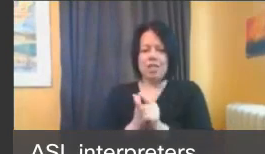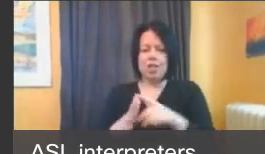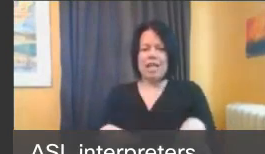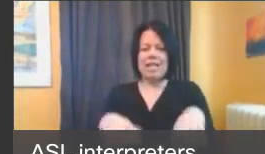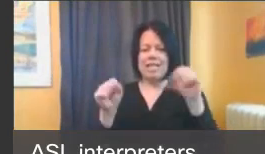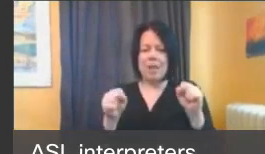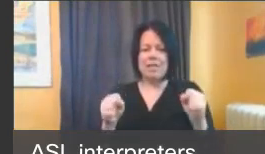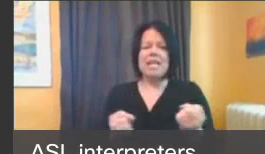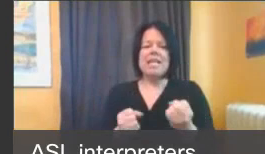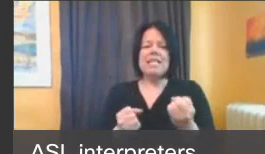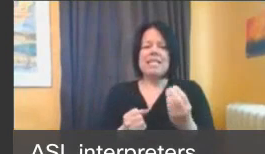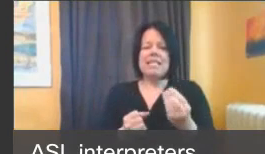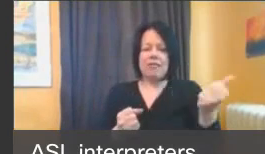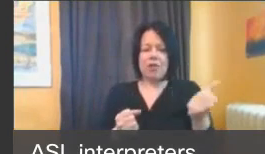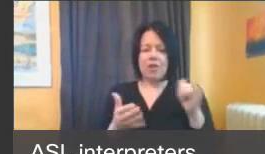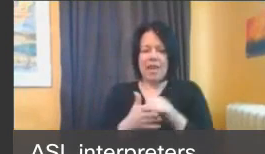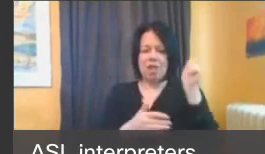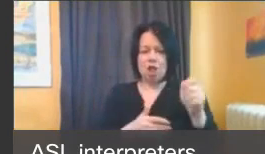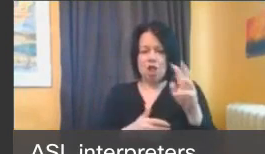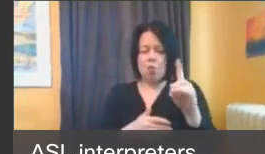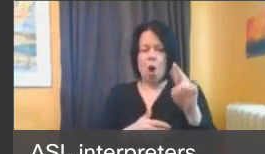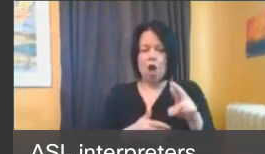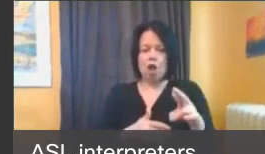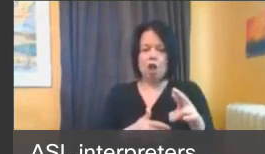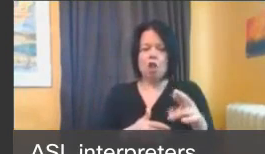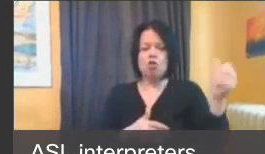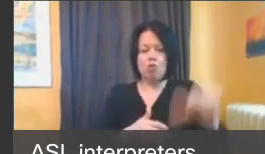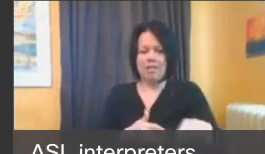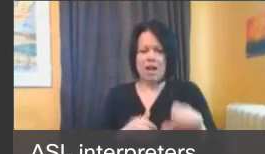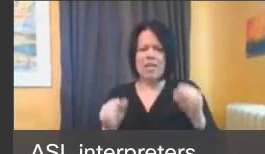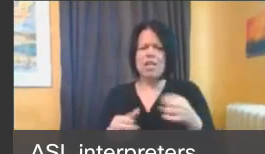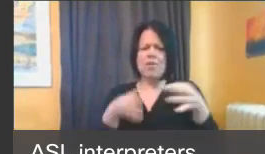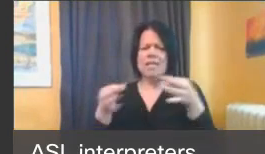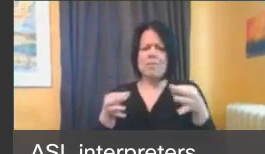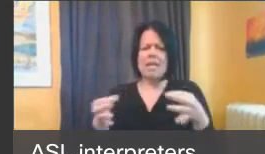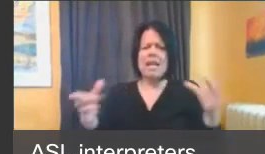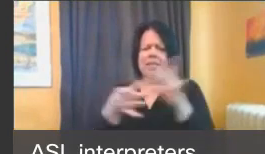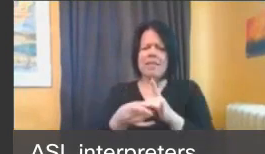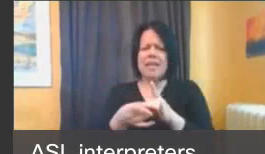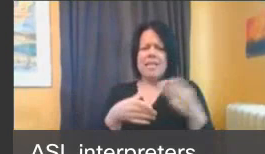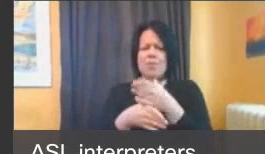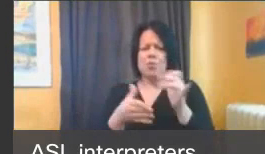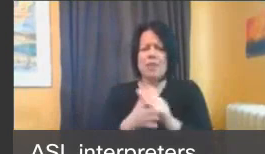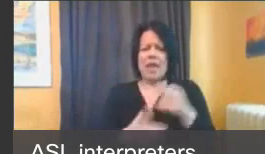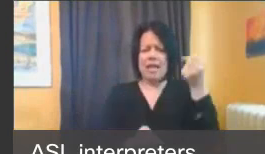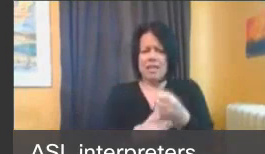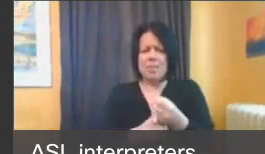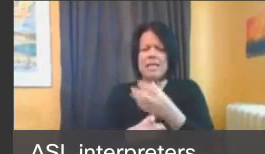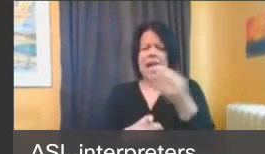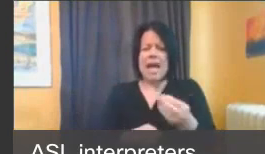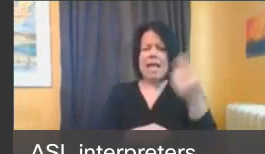several of which Judge Walker struck down. Could you explain the links between that disparate impact and